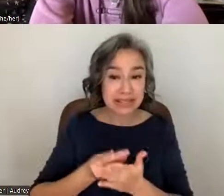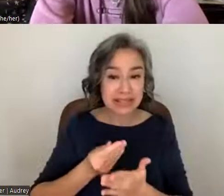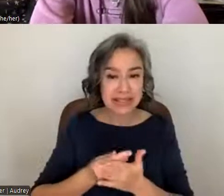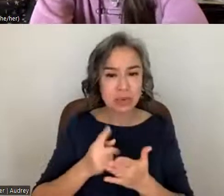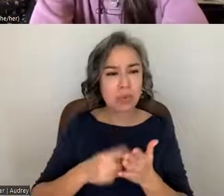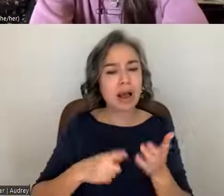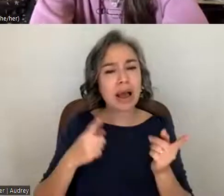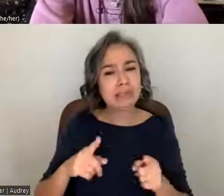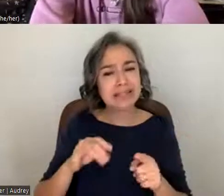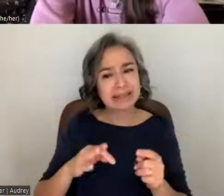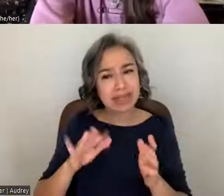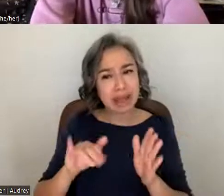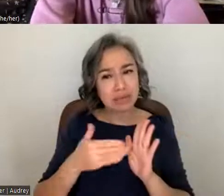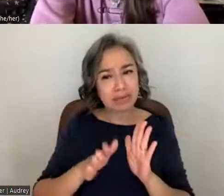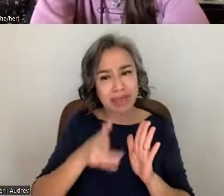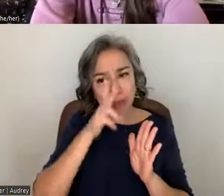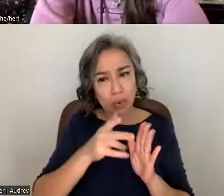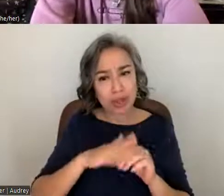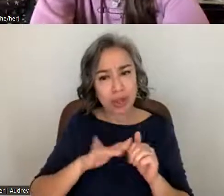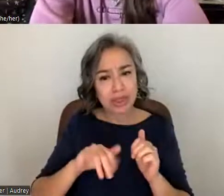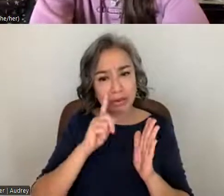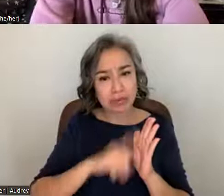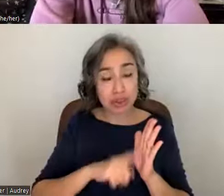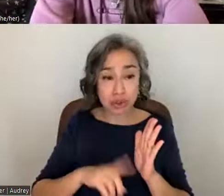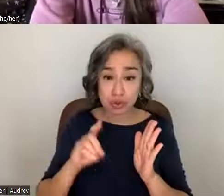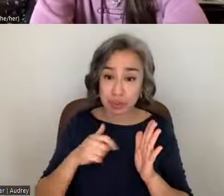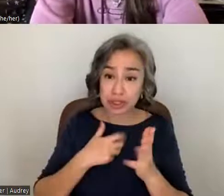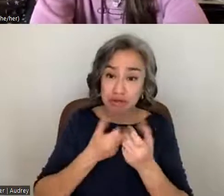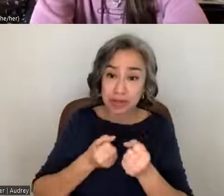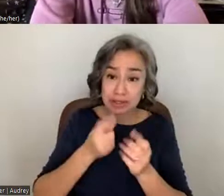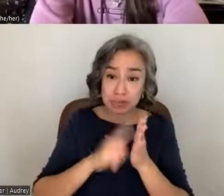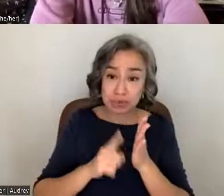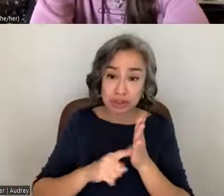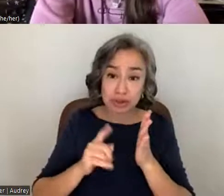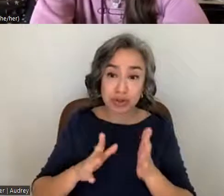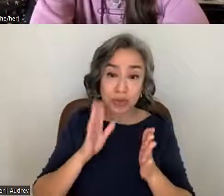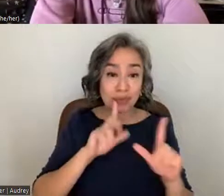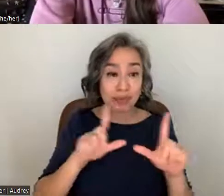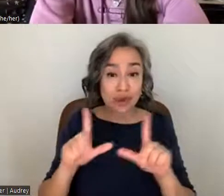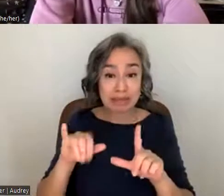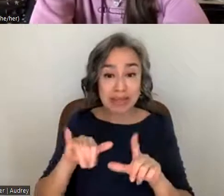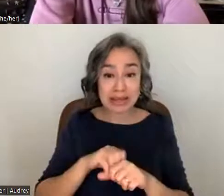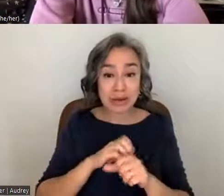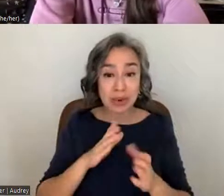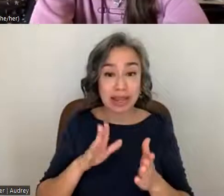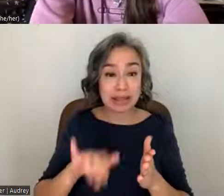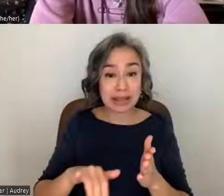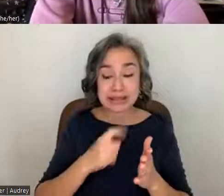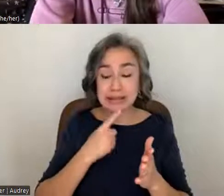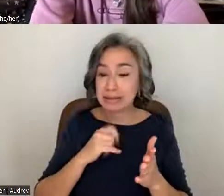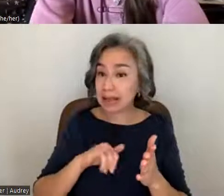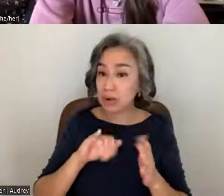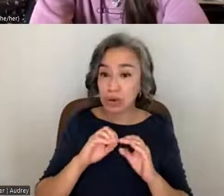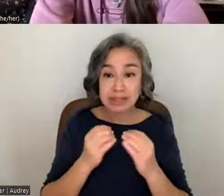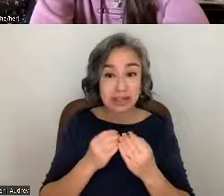reflects poorly on our research? Do we trust that the researcher will frame this in a way that doesn't say this organization